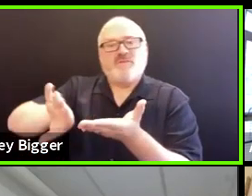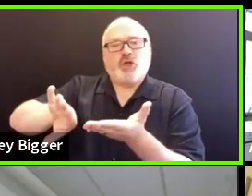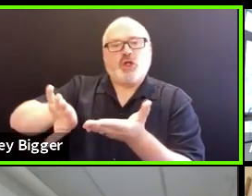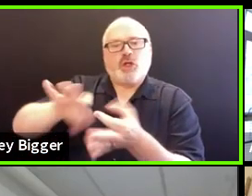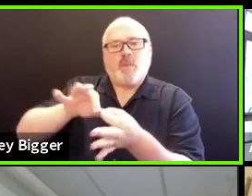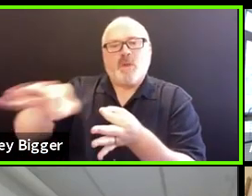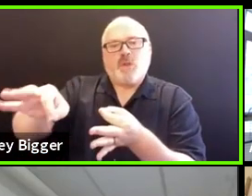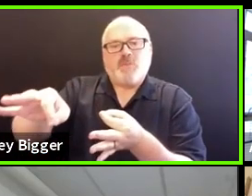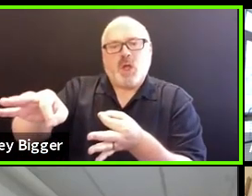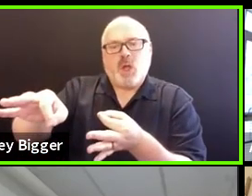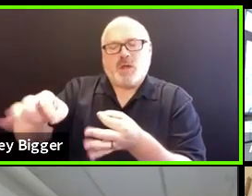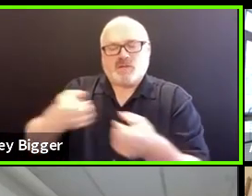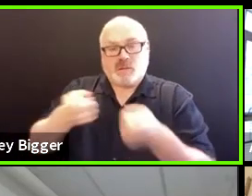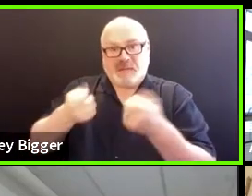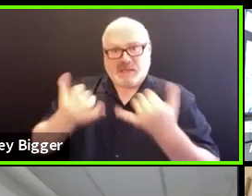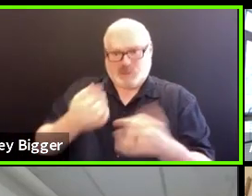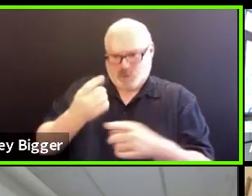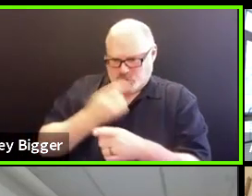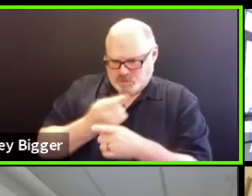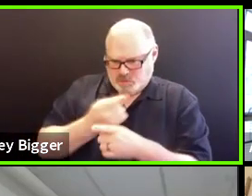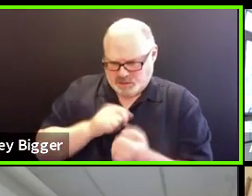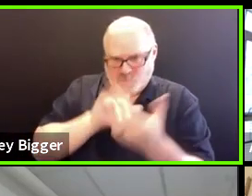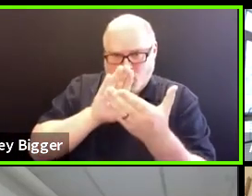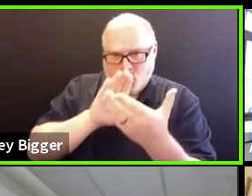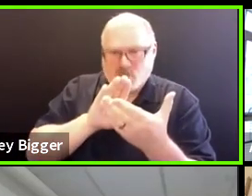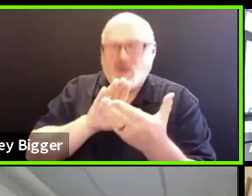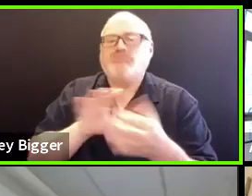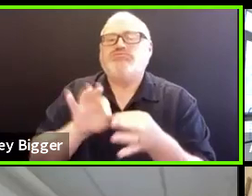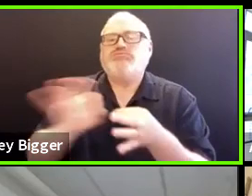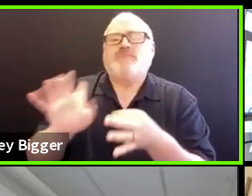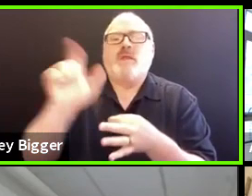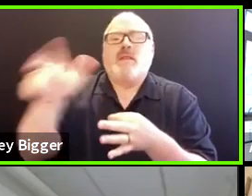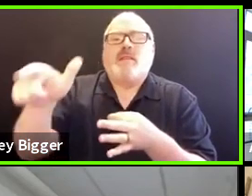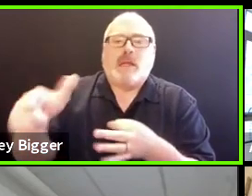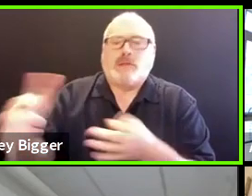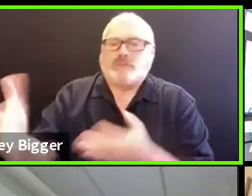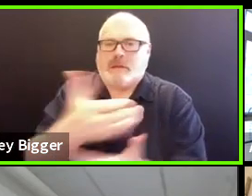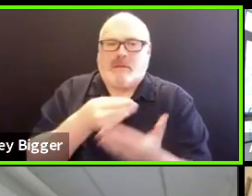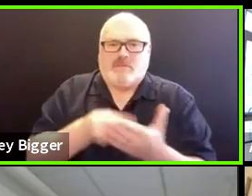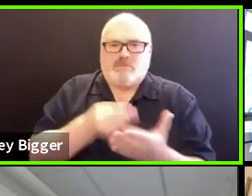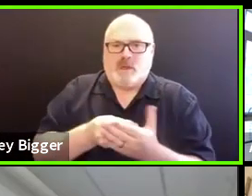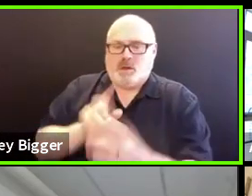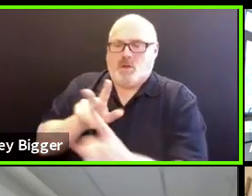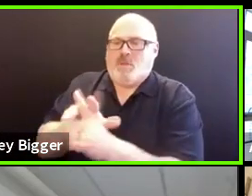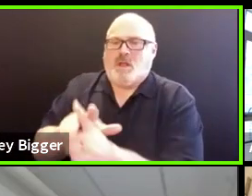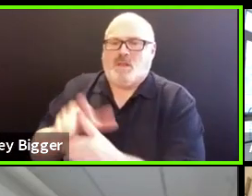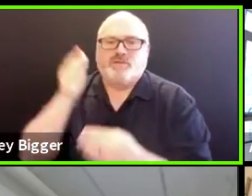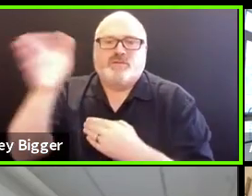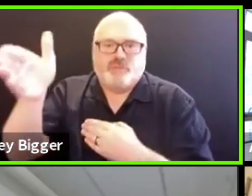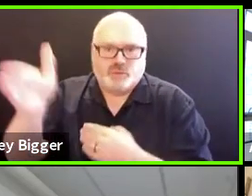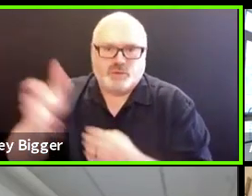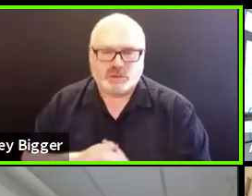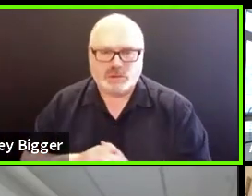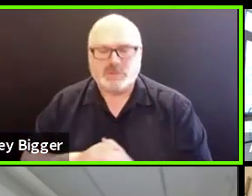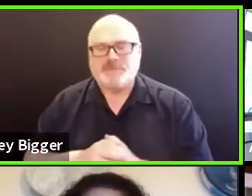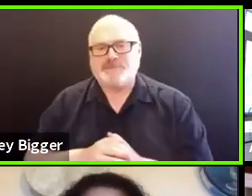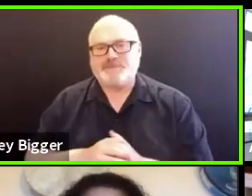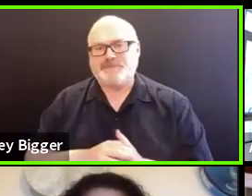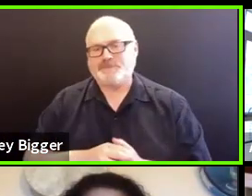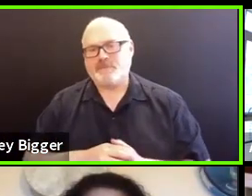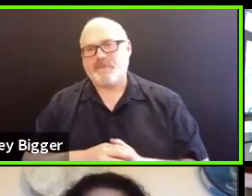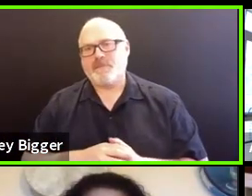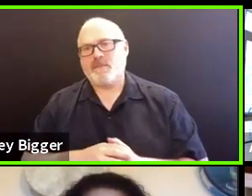sort of managing the appropriate ways to get capital construction done in the COVID-19 environment.